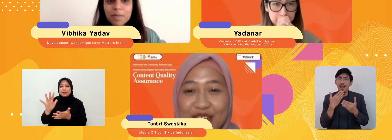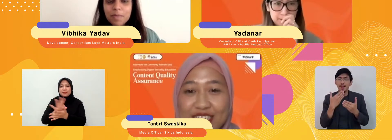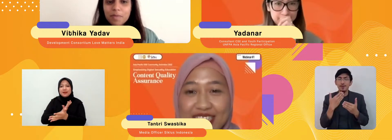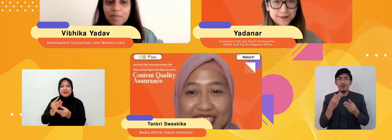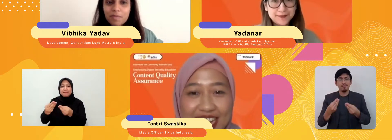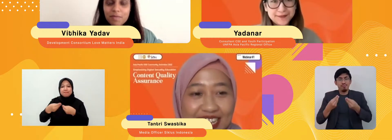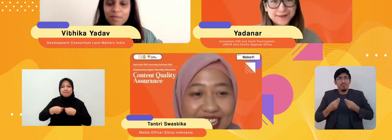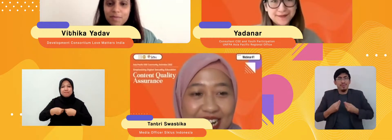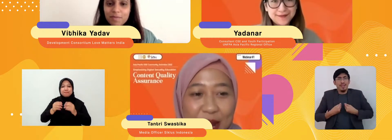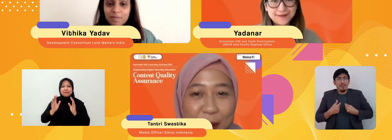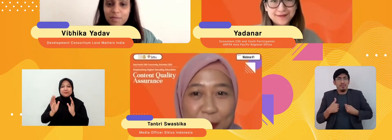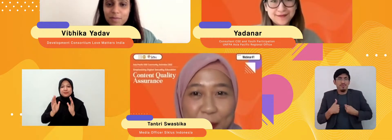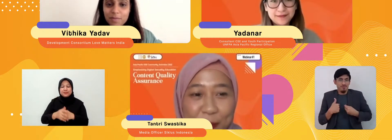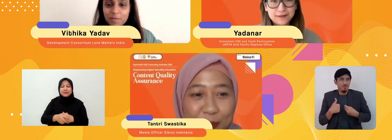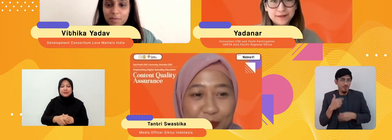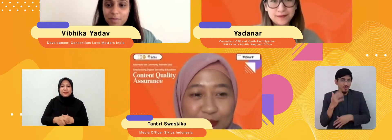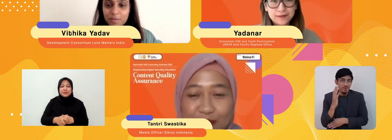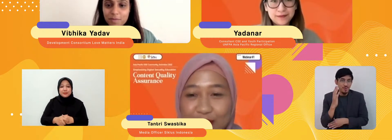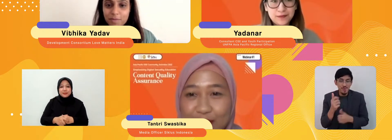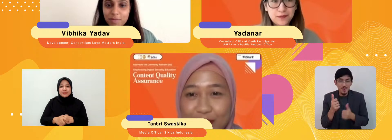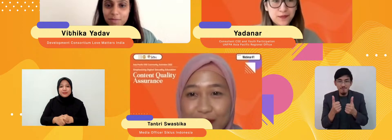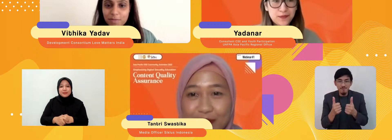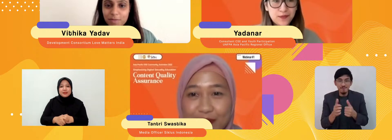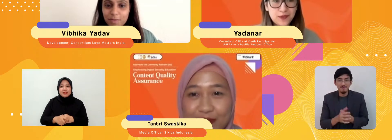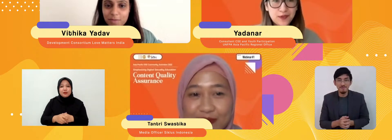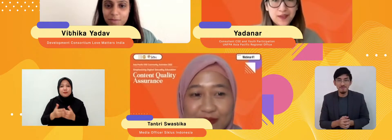Okay, your turn, Yadana.